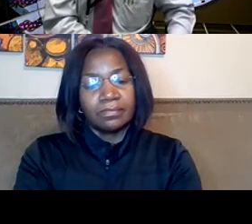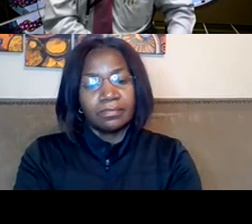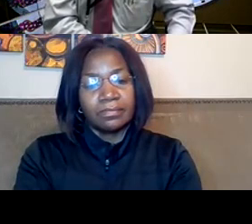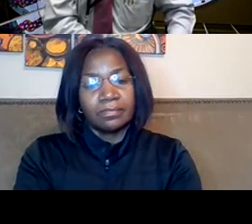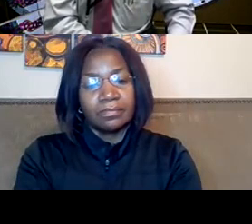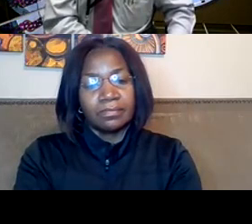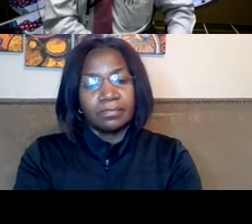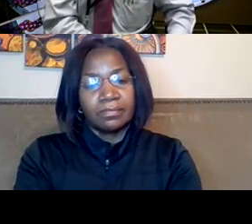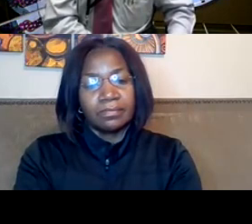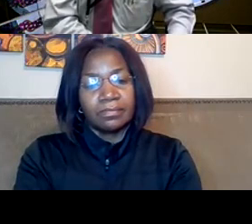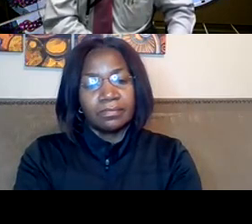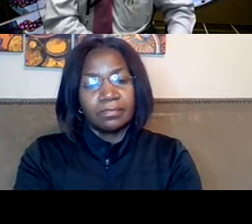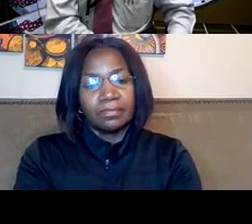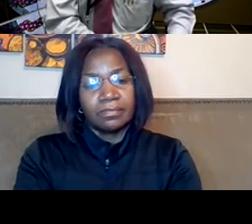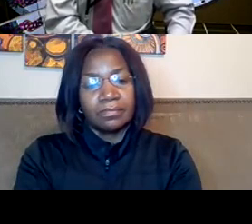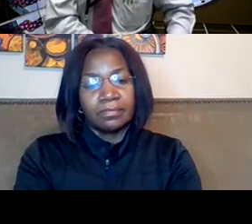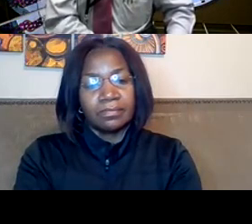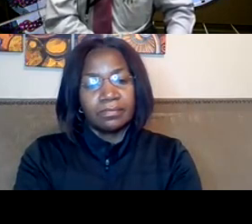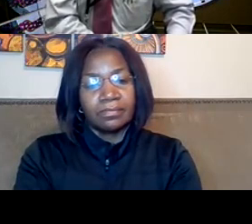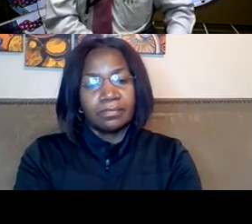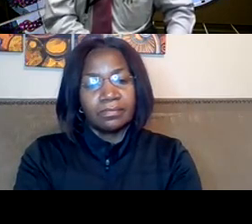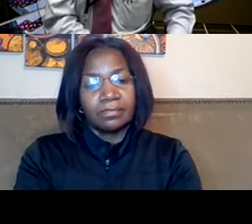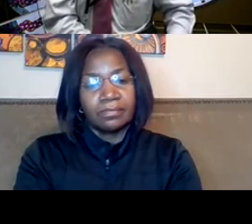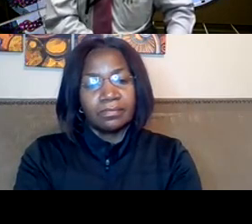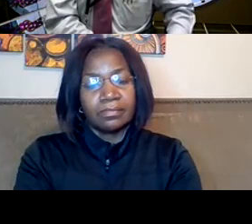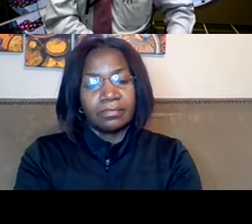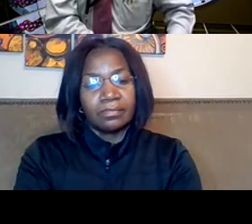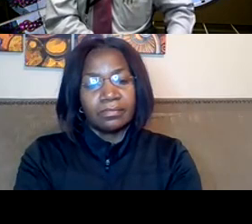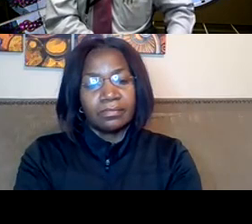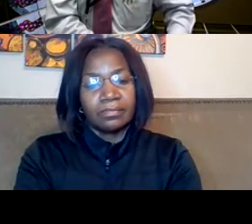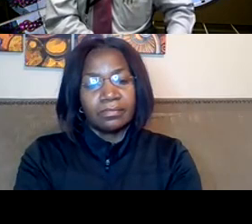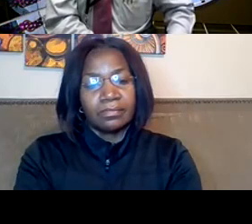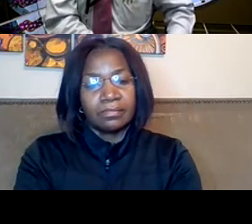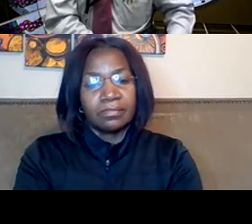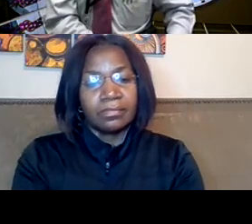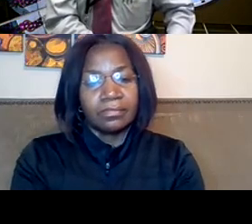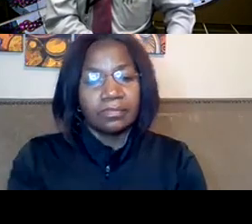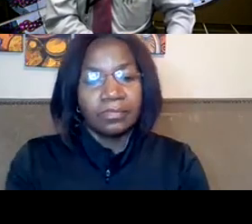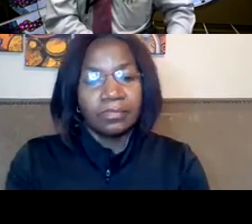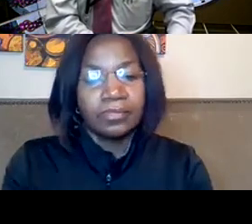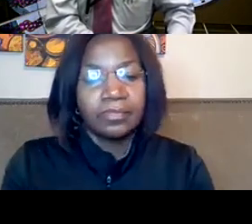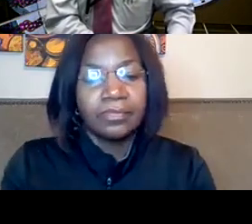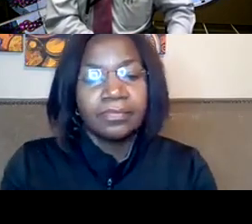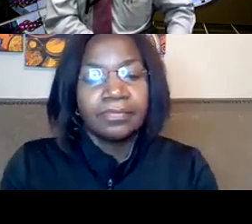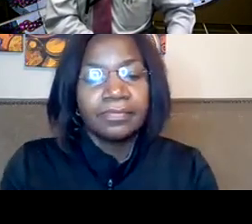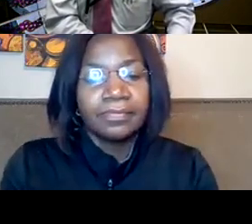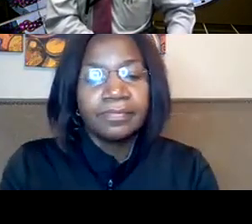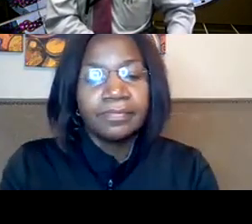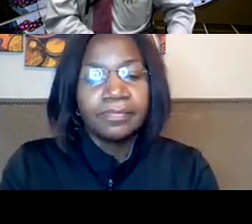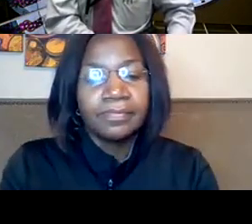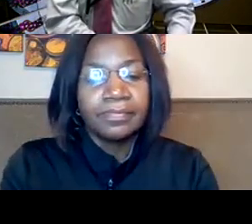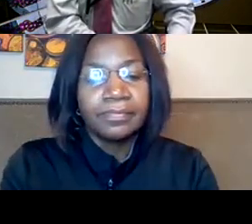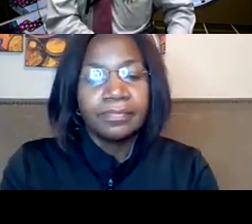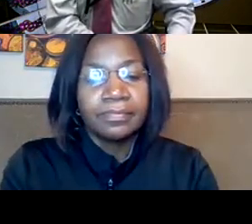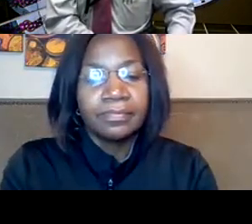dialysis. We're also doing tier 2. So that was looking at home health care, community health workers, people working in community clinics,